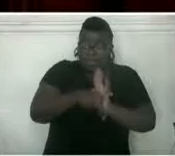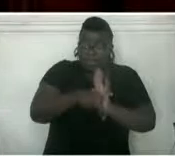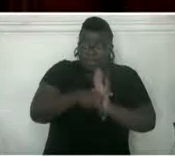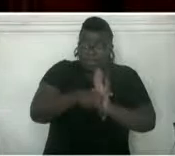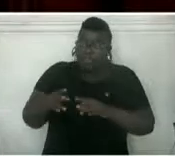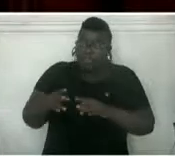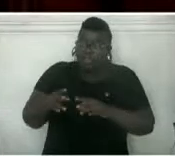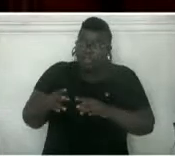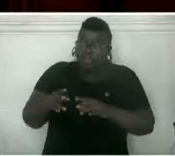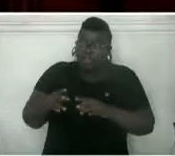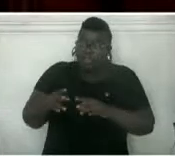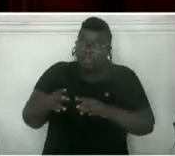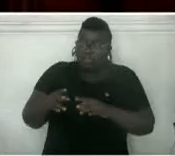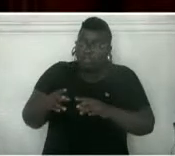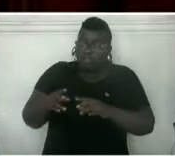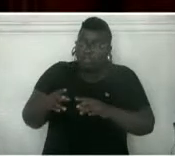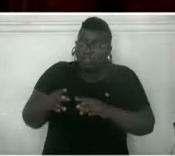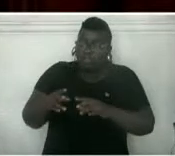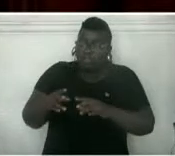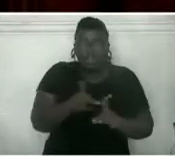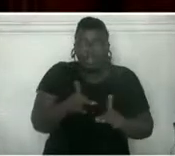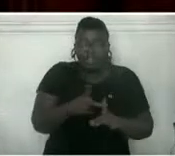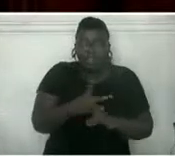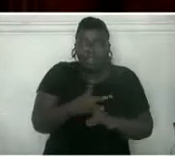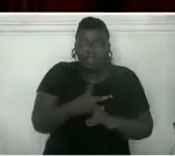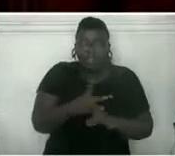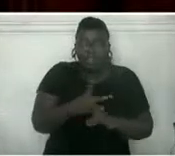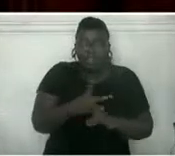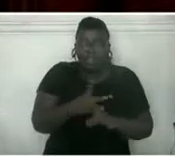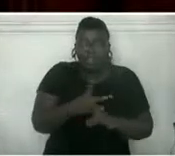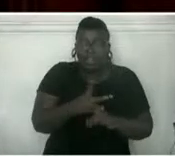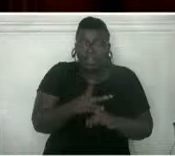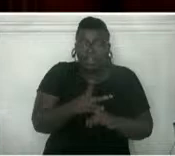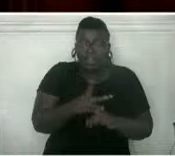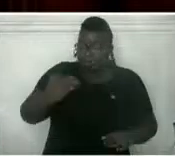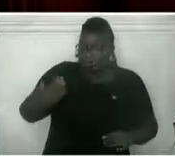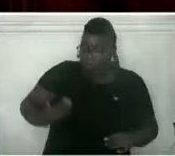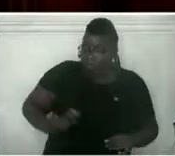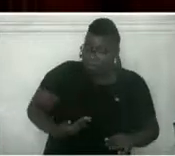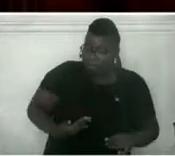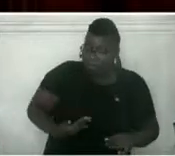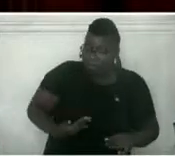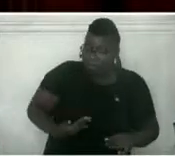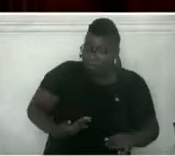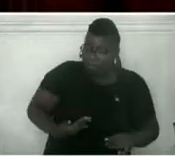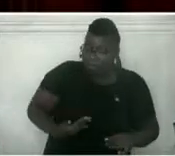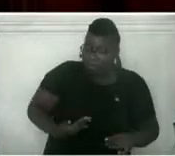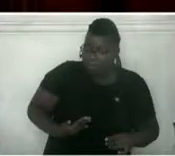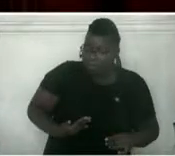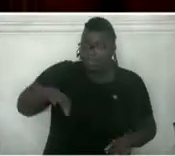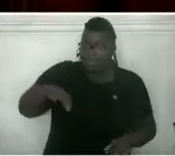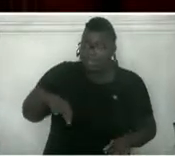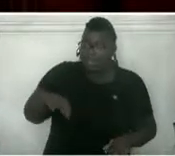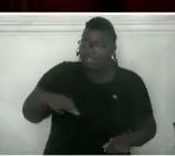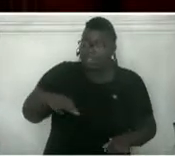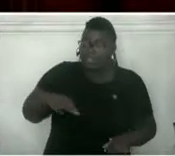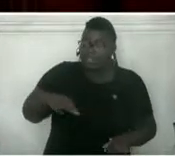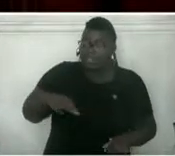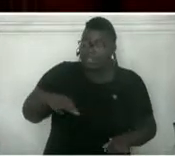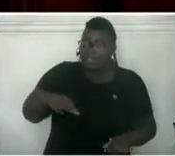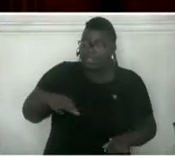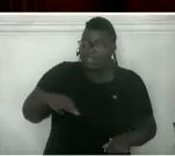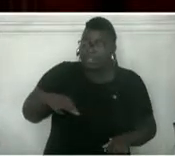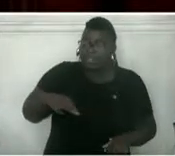the violence experienced by women and girls, often from men they know and trust. Many of